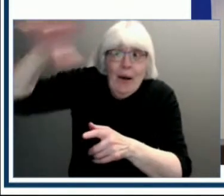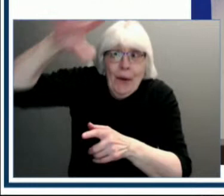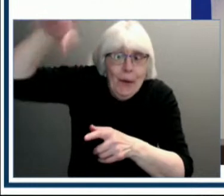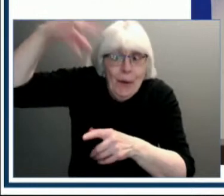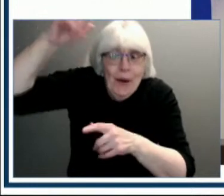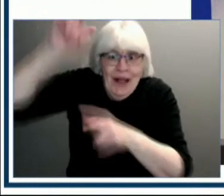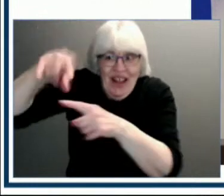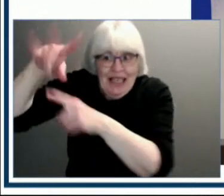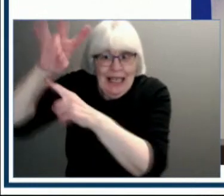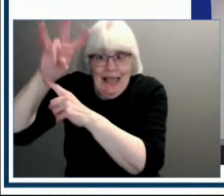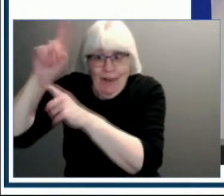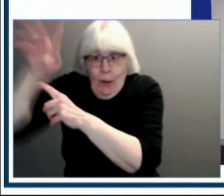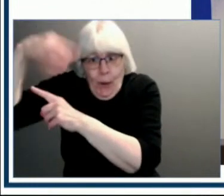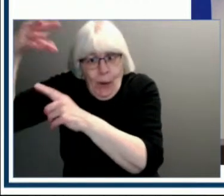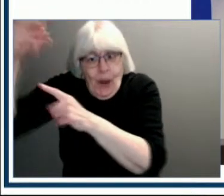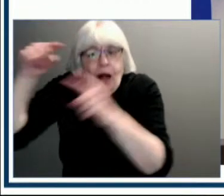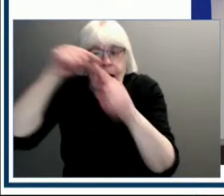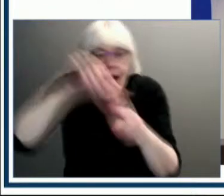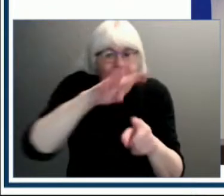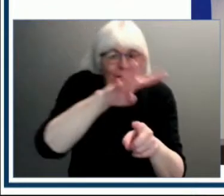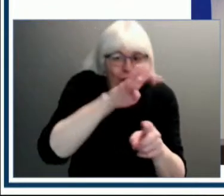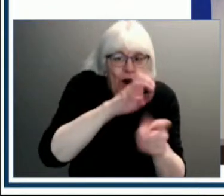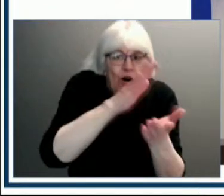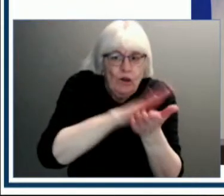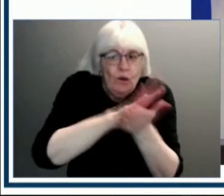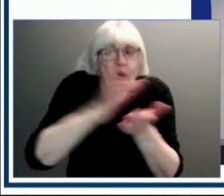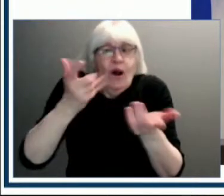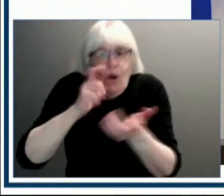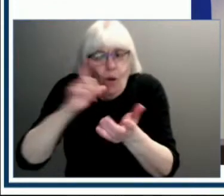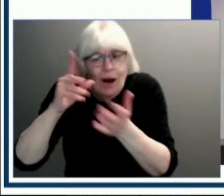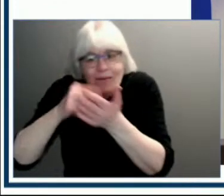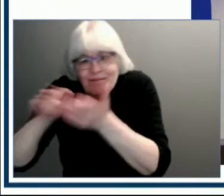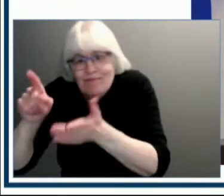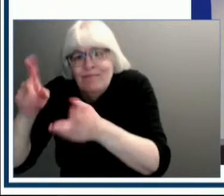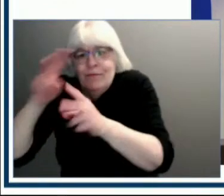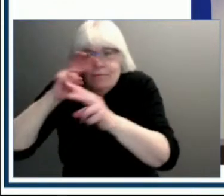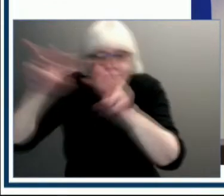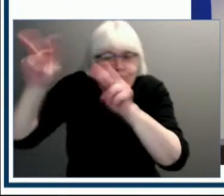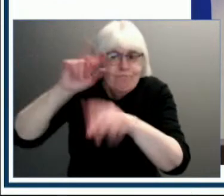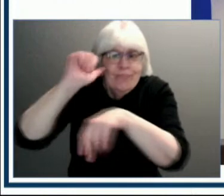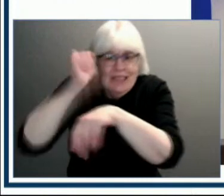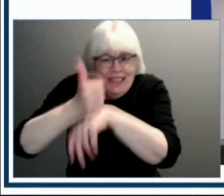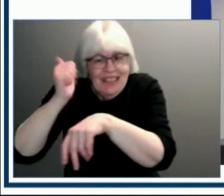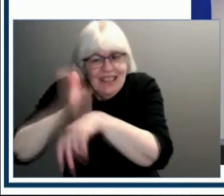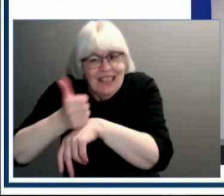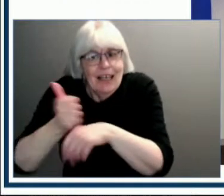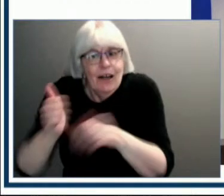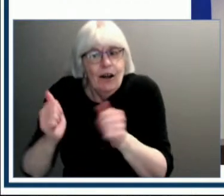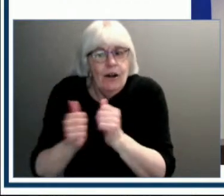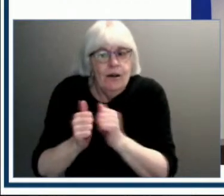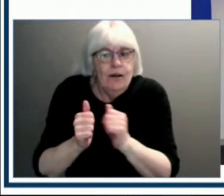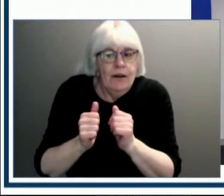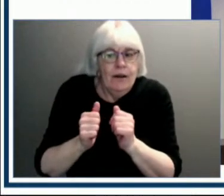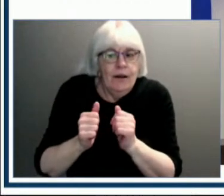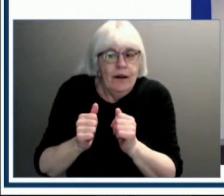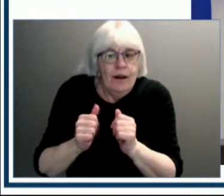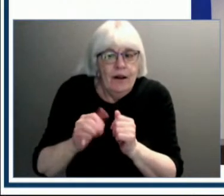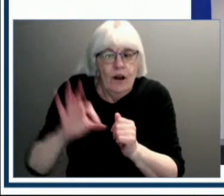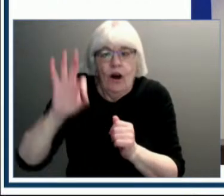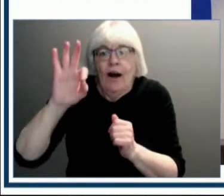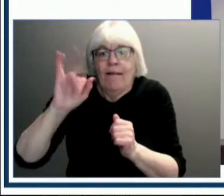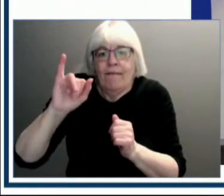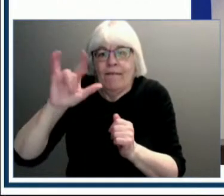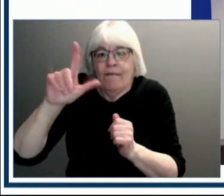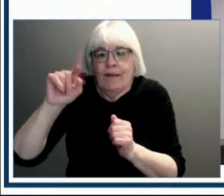into the classrooms, and they're HEPA filter units, and they'll be plugged in the classroom. So we